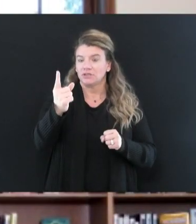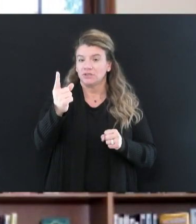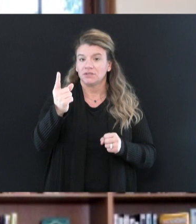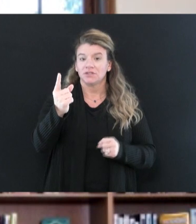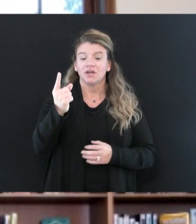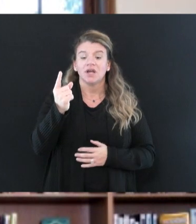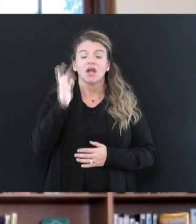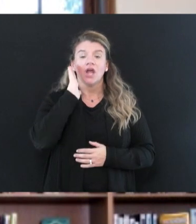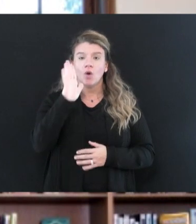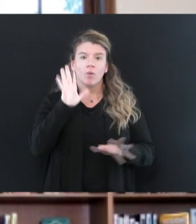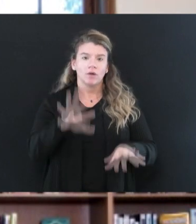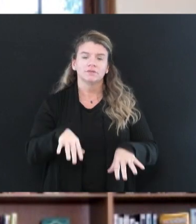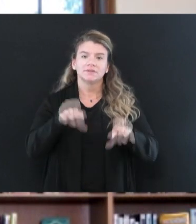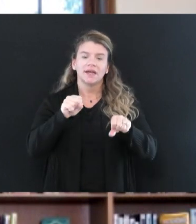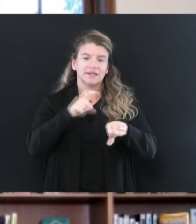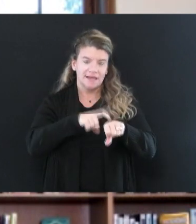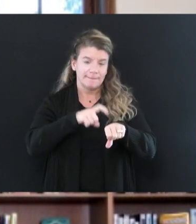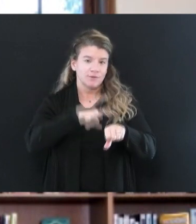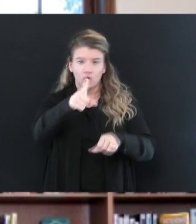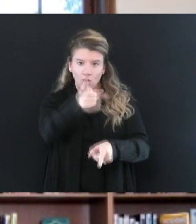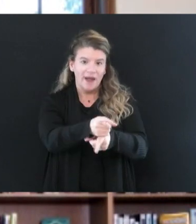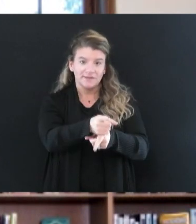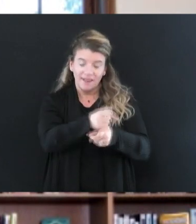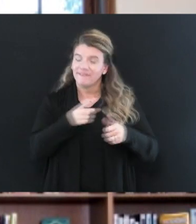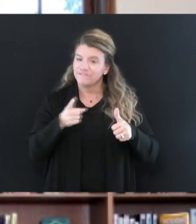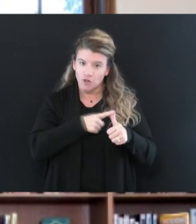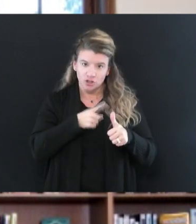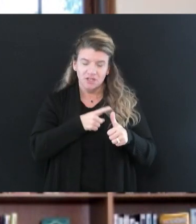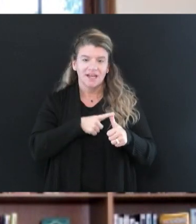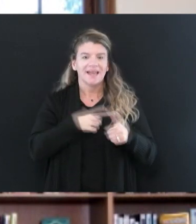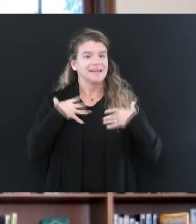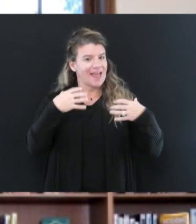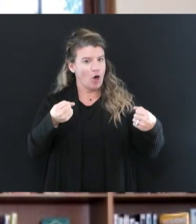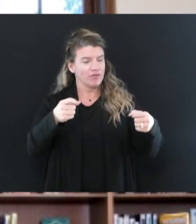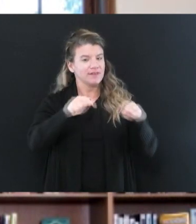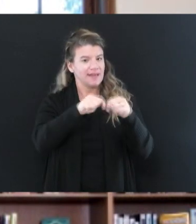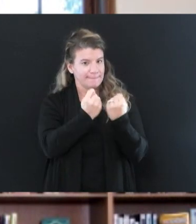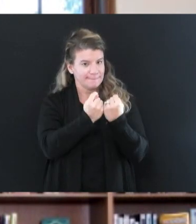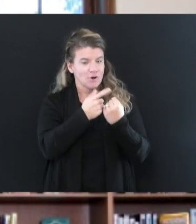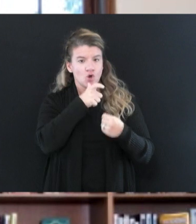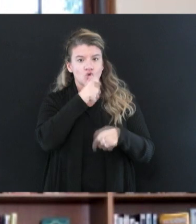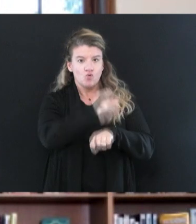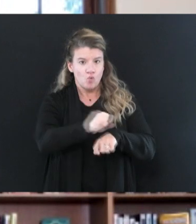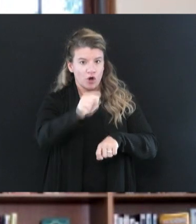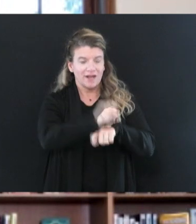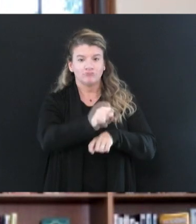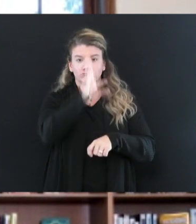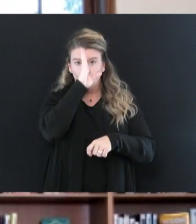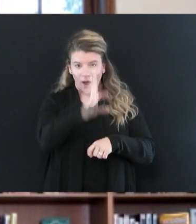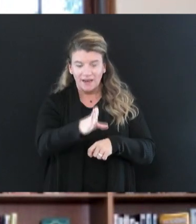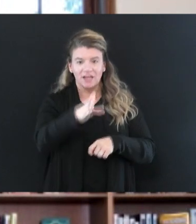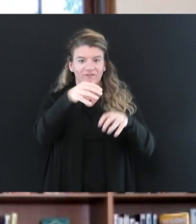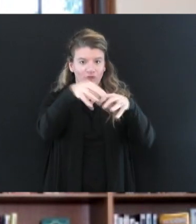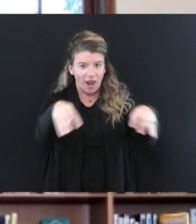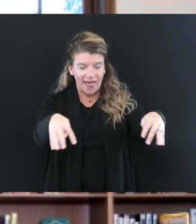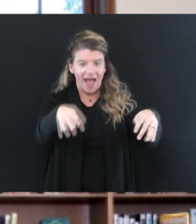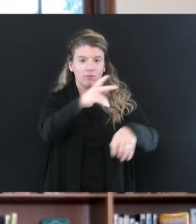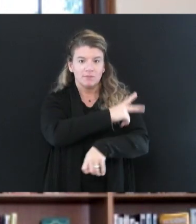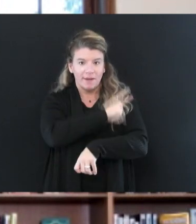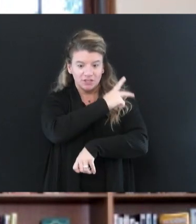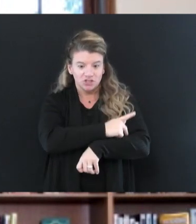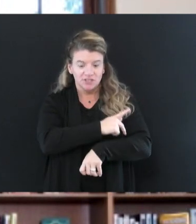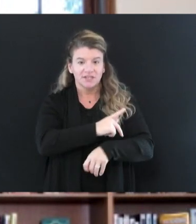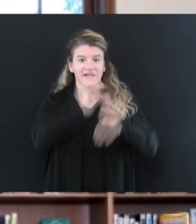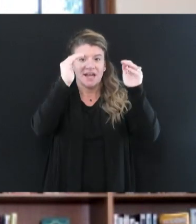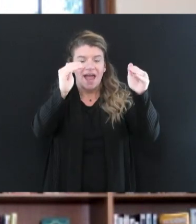is going to take a while. So yes, you're right. The first ones will be the healthcare workers who are working directly with patients. And then it'll be the most